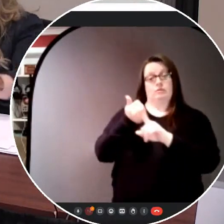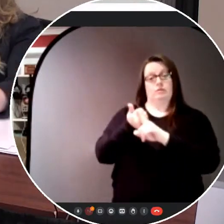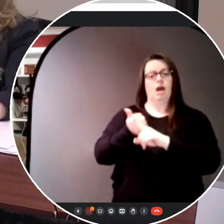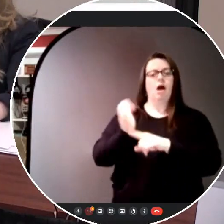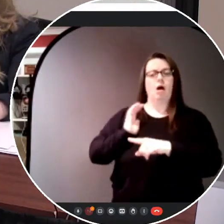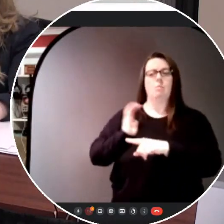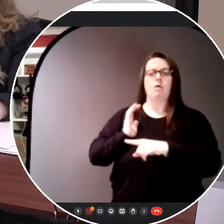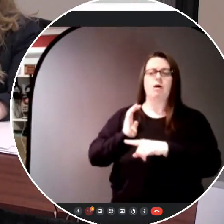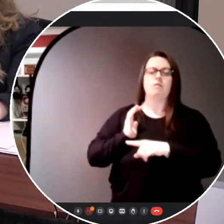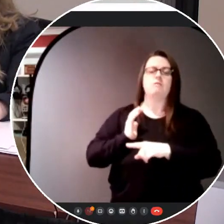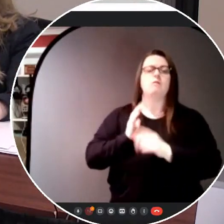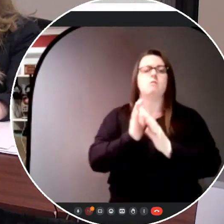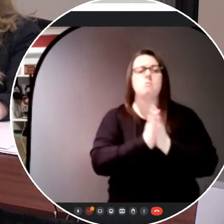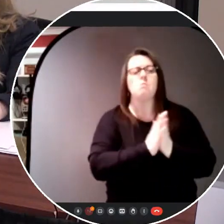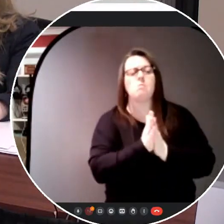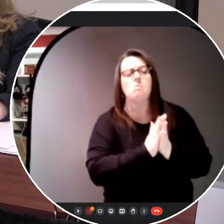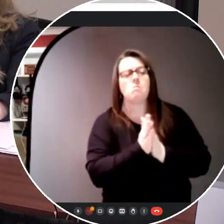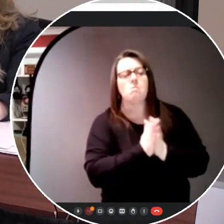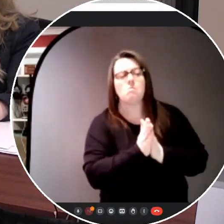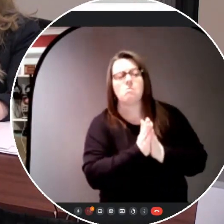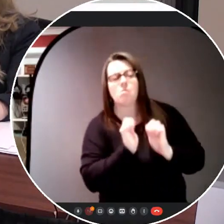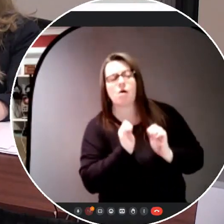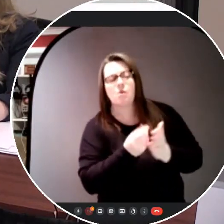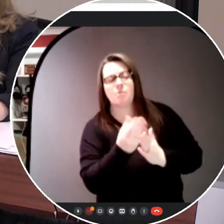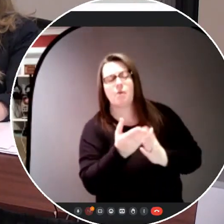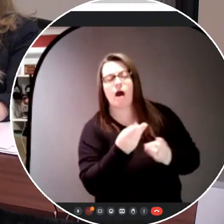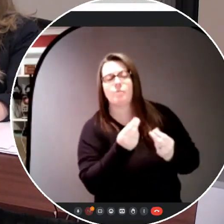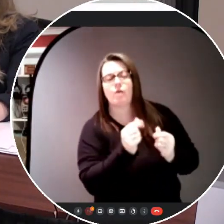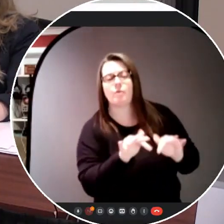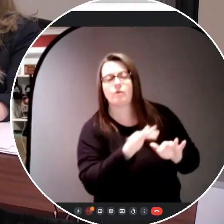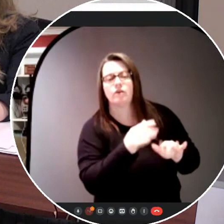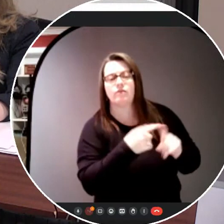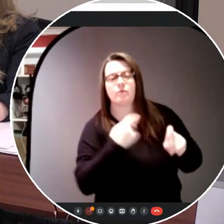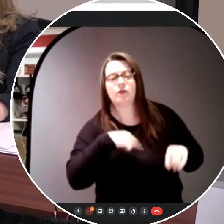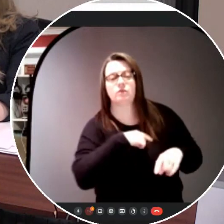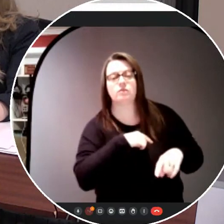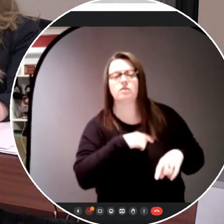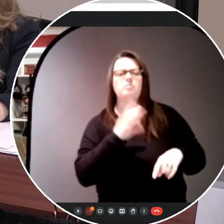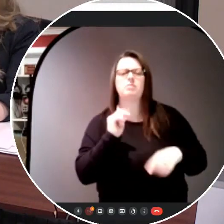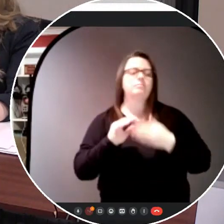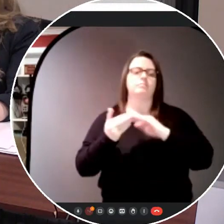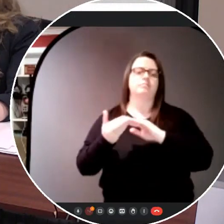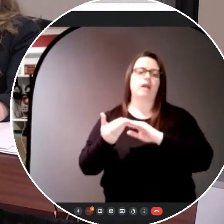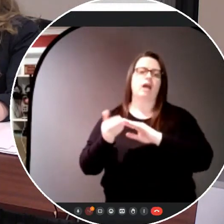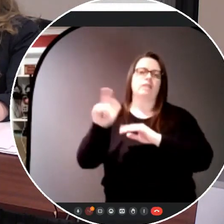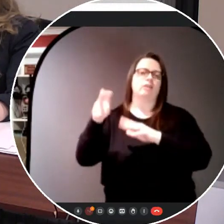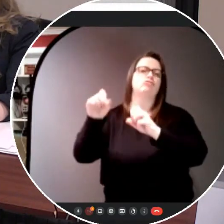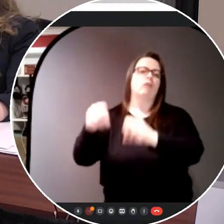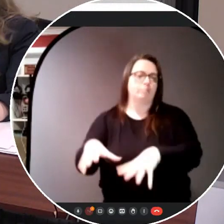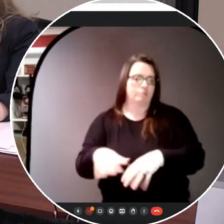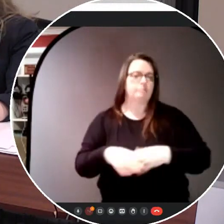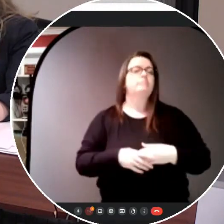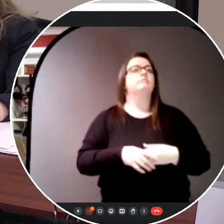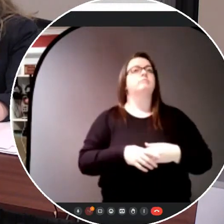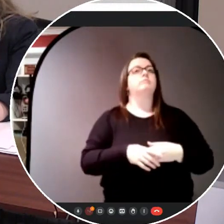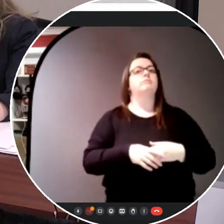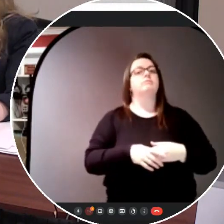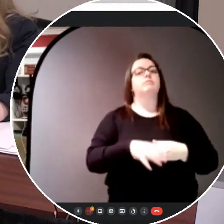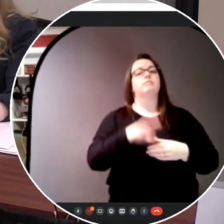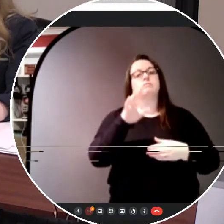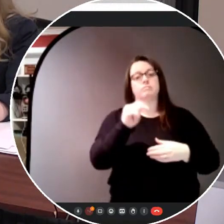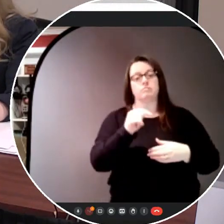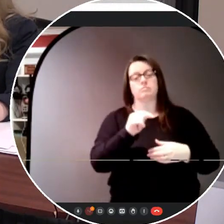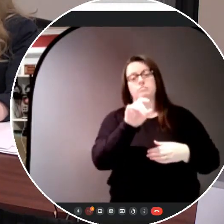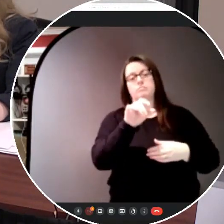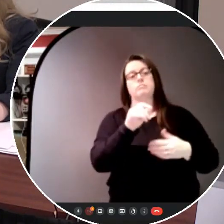in acquiring the property, but that never panned out for the town. However, subsequent to that, the adjacent St. Agnes